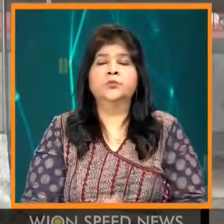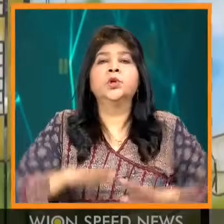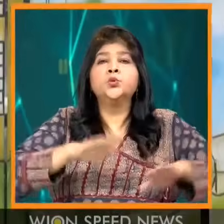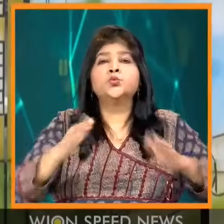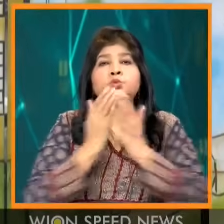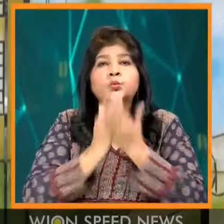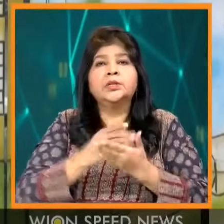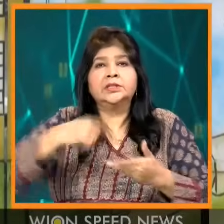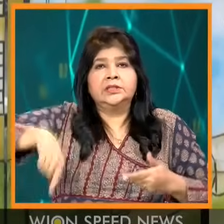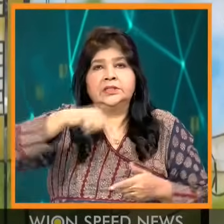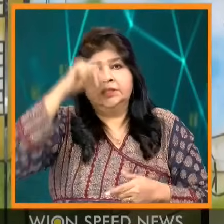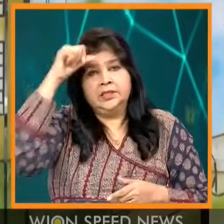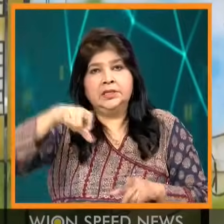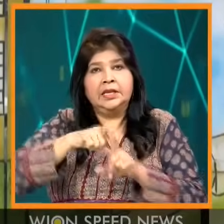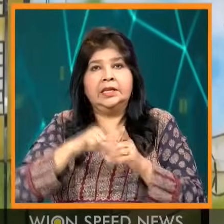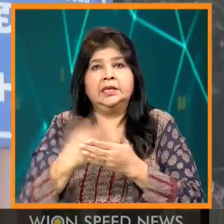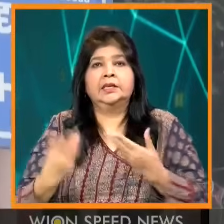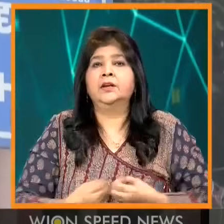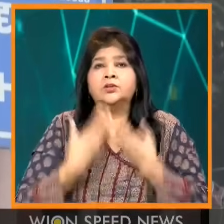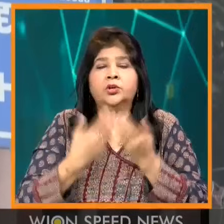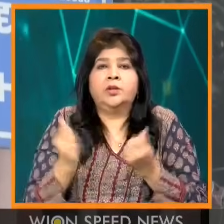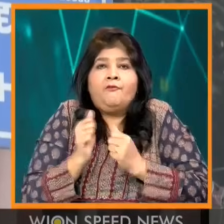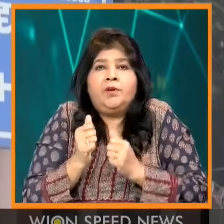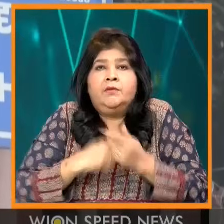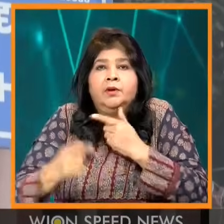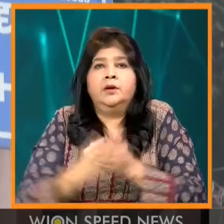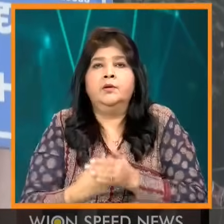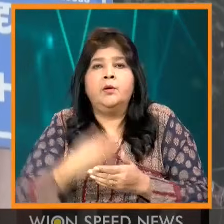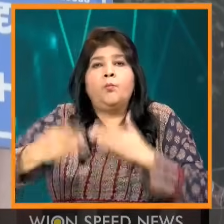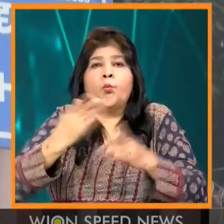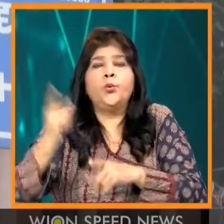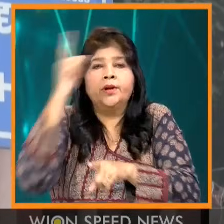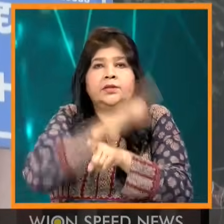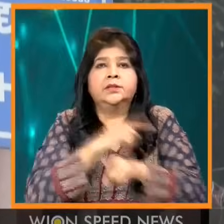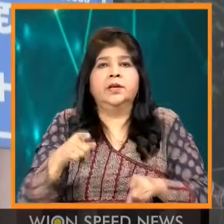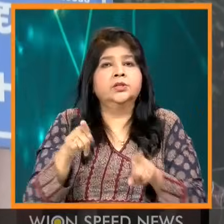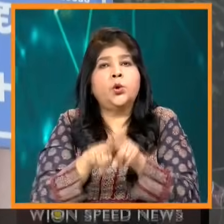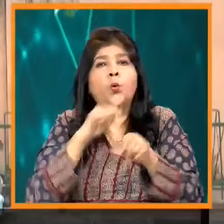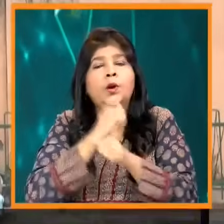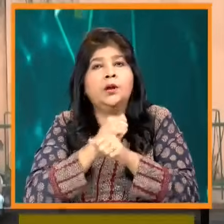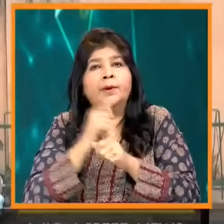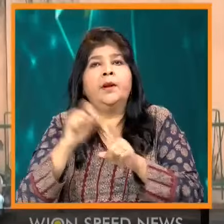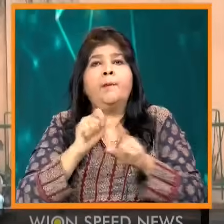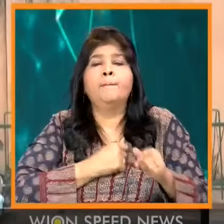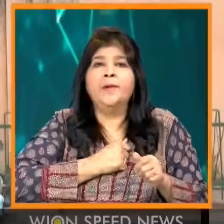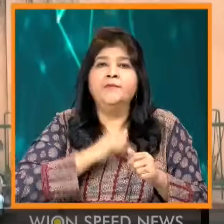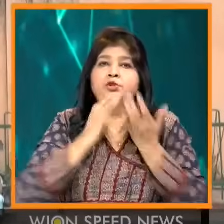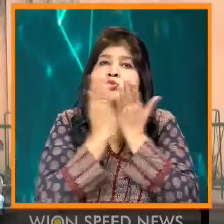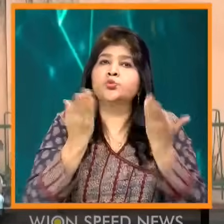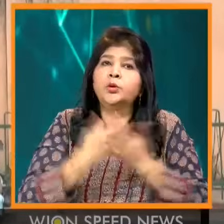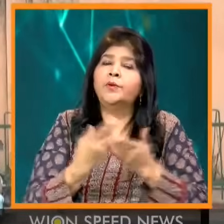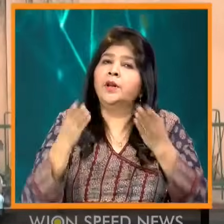Students at the capital city of India can enjoy their winter vacation for a couple of more days, as all government and private schools in Delhi